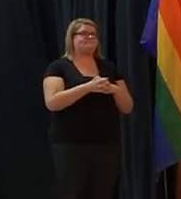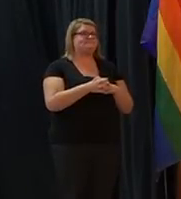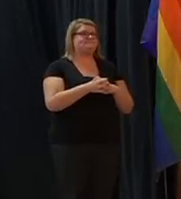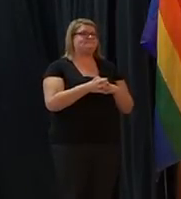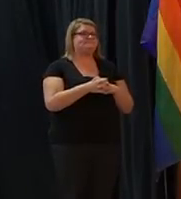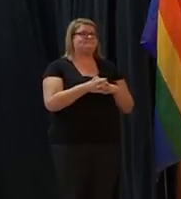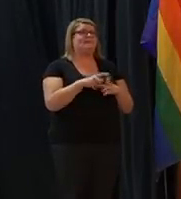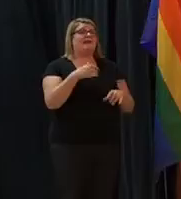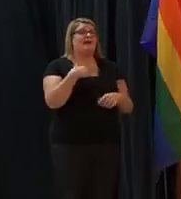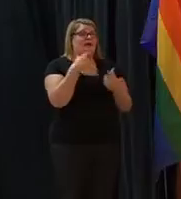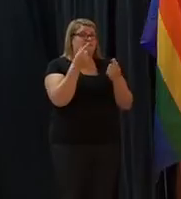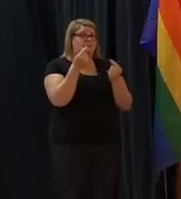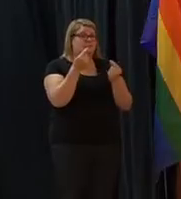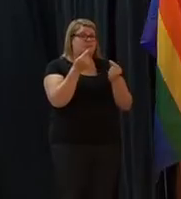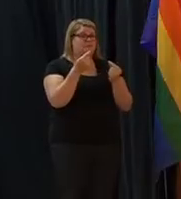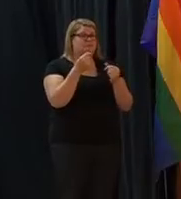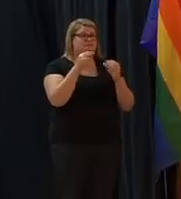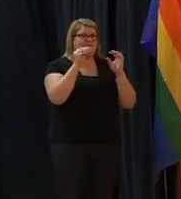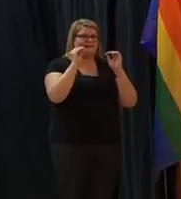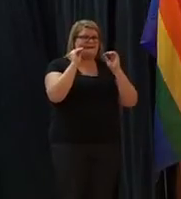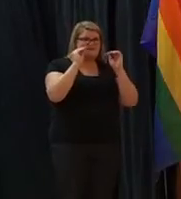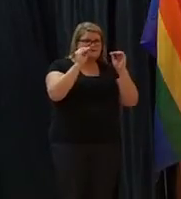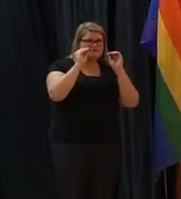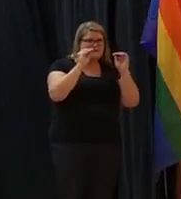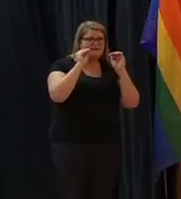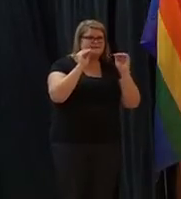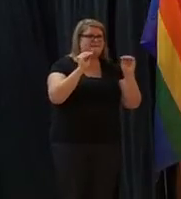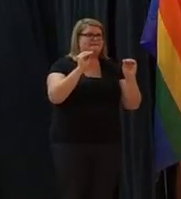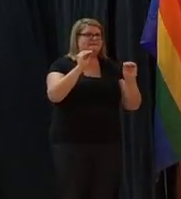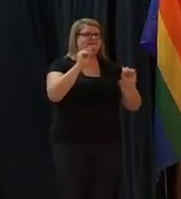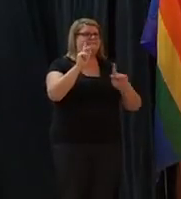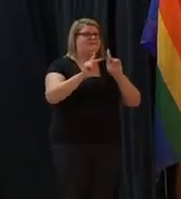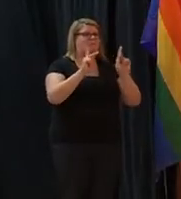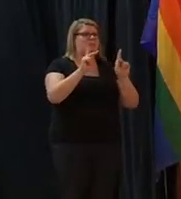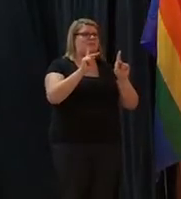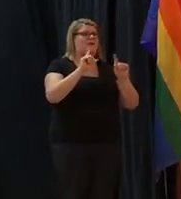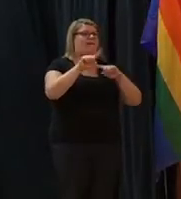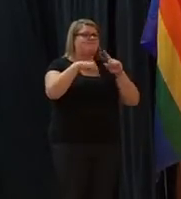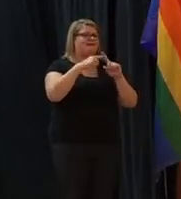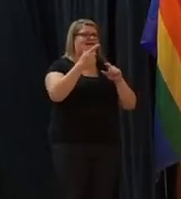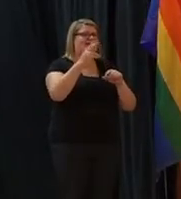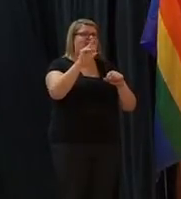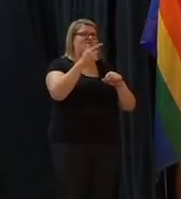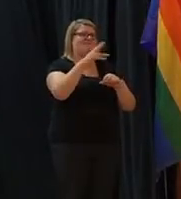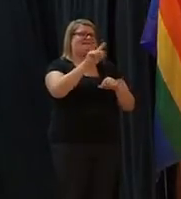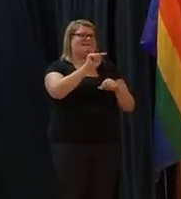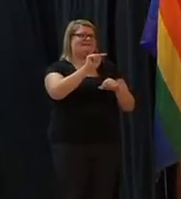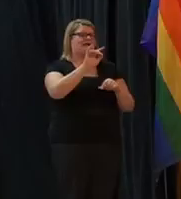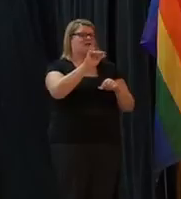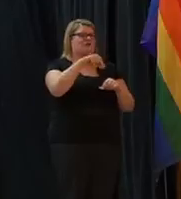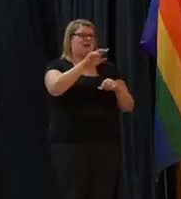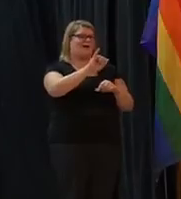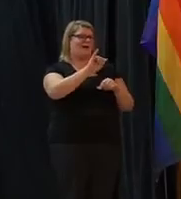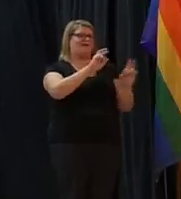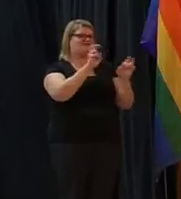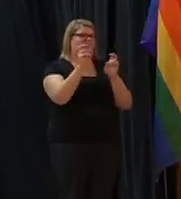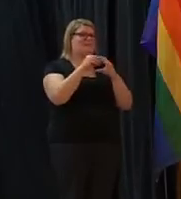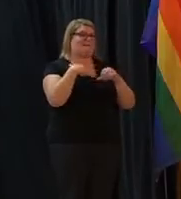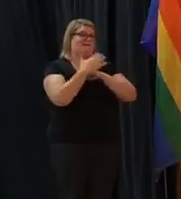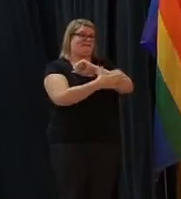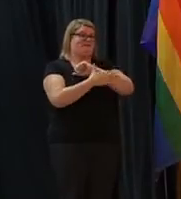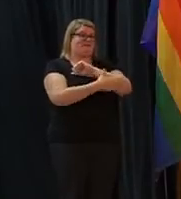Basically, what I'd like to do is educate and make people aware of LGBTI issues through cinema and arts. So that's